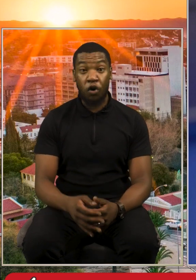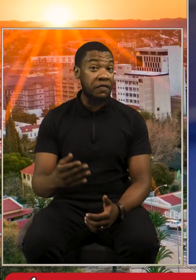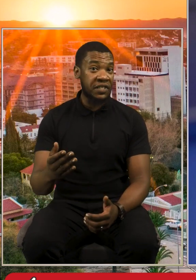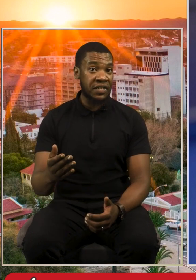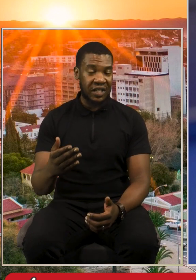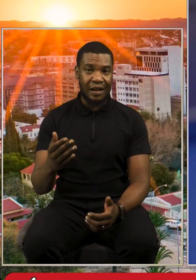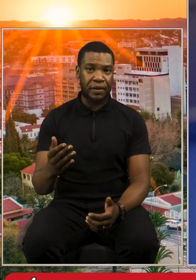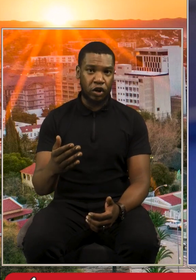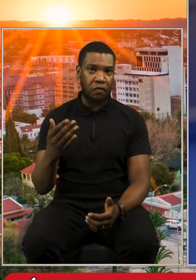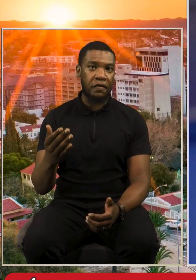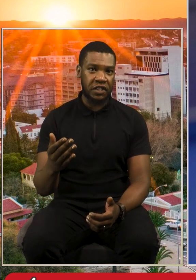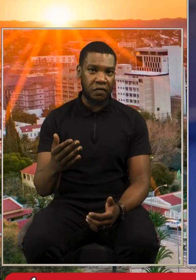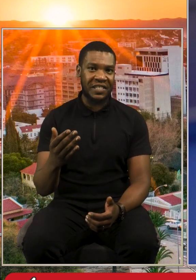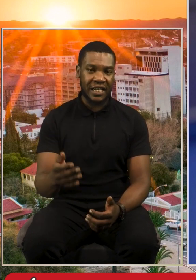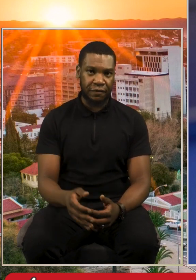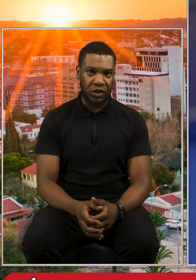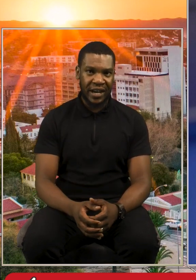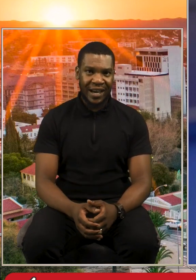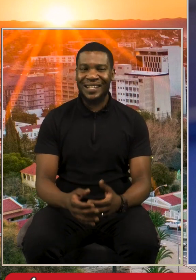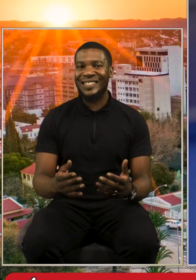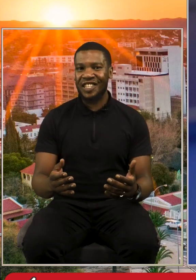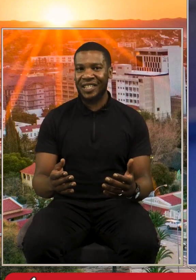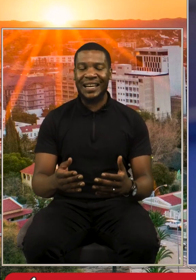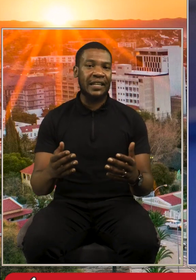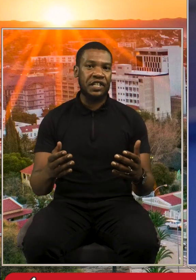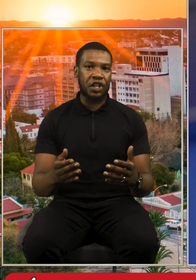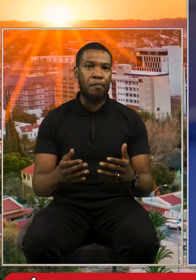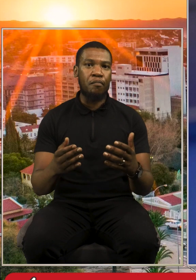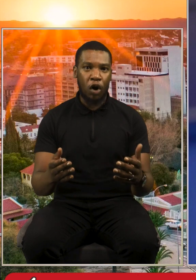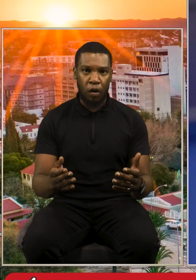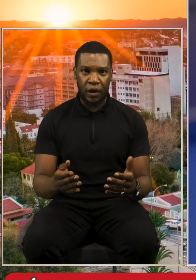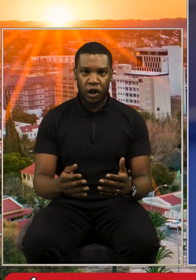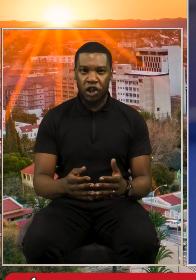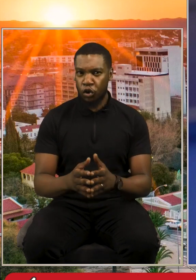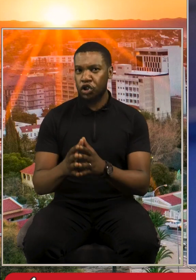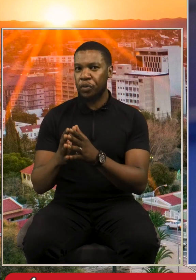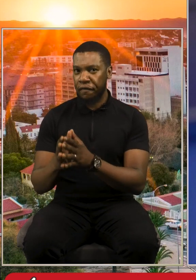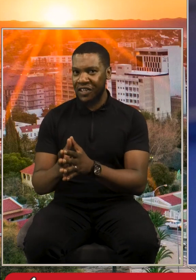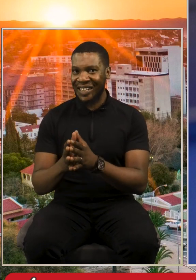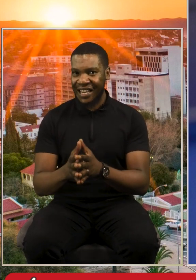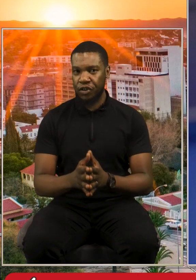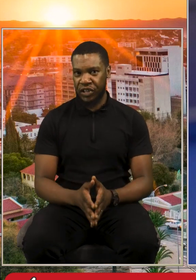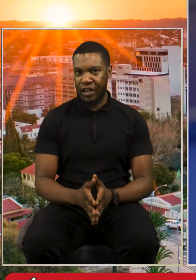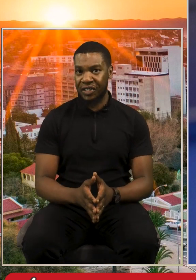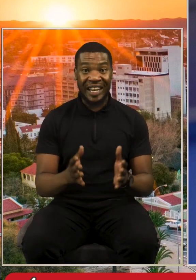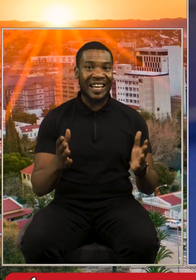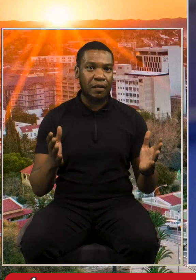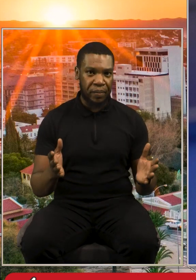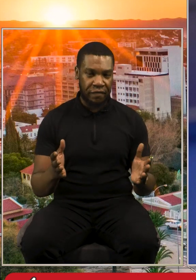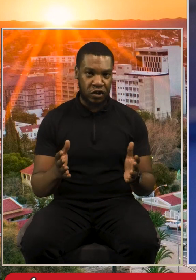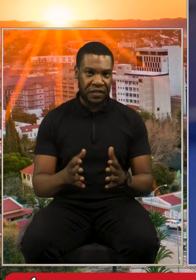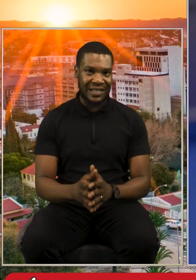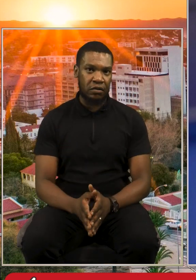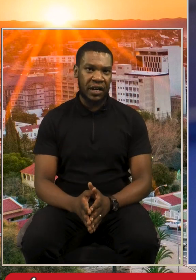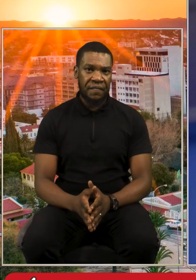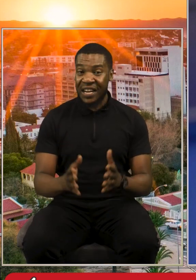assault, oversees a company convicted of tax fraud, and essentially unleashed a mob in order to reverse election results, can get the